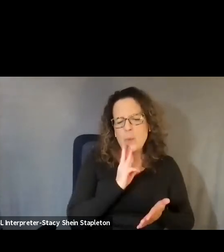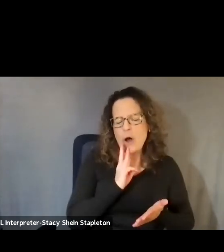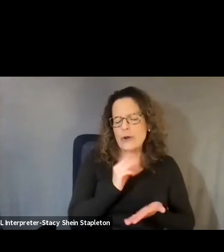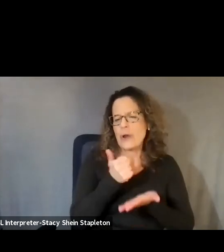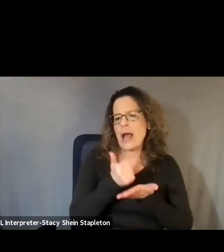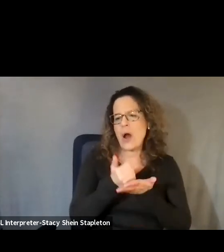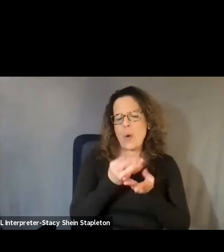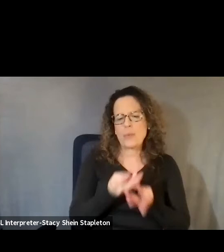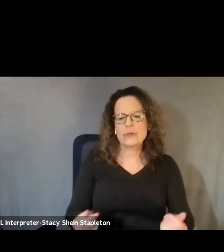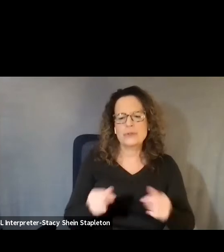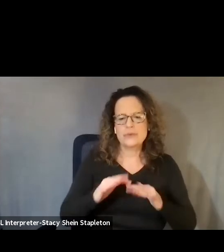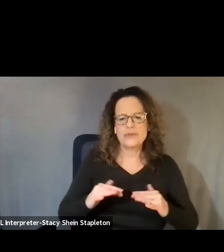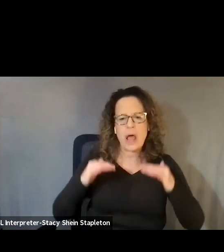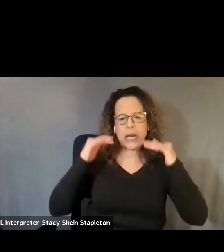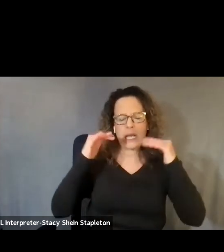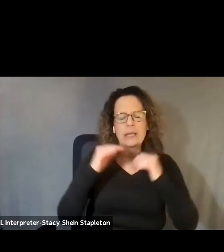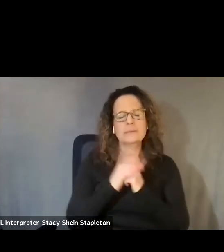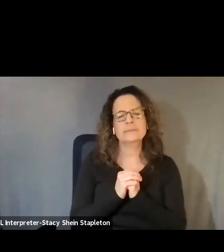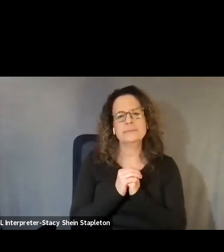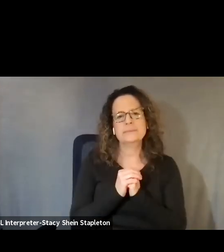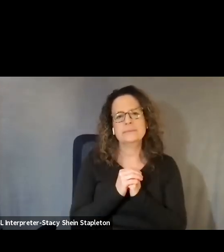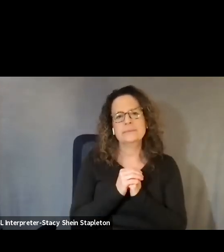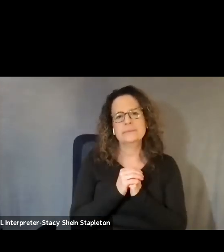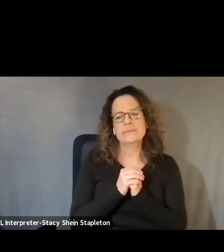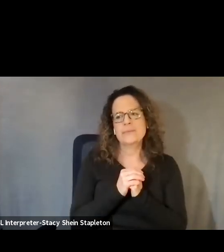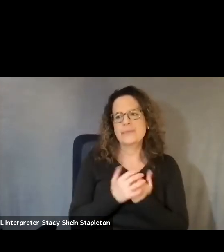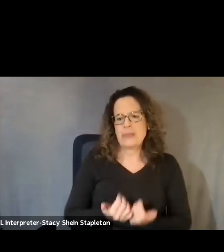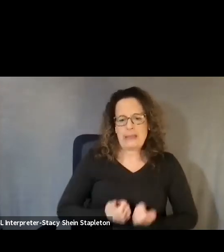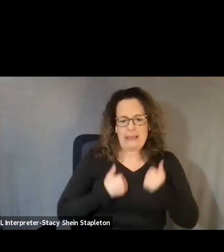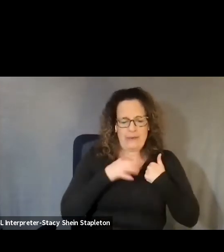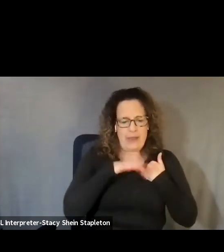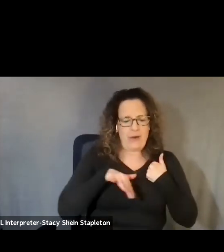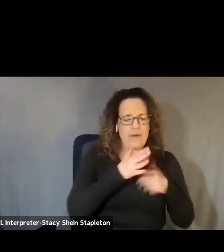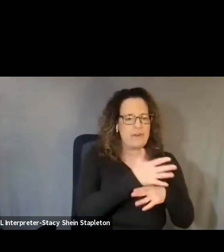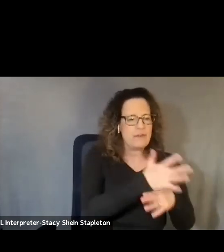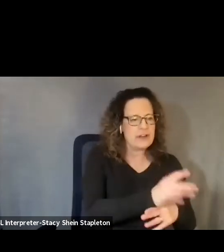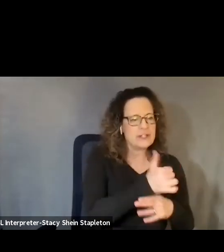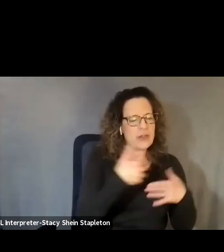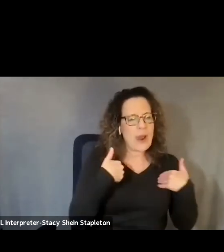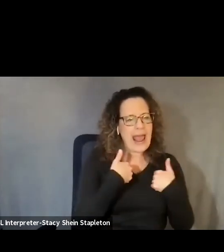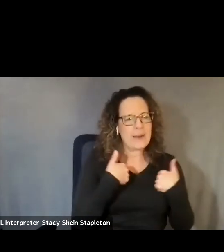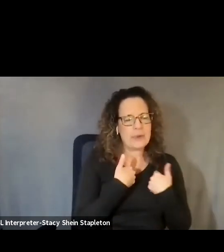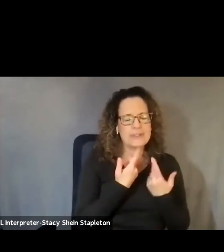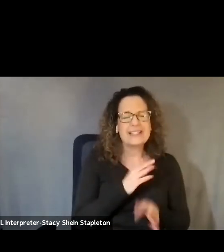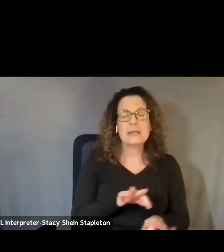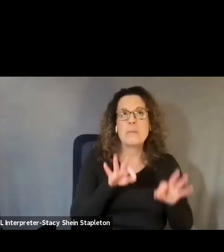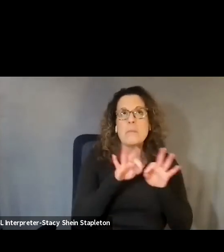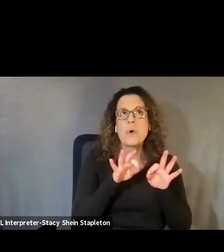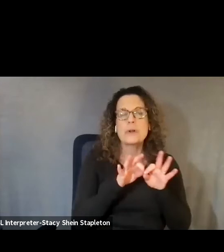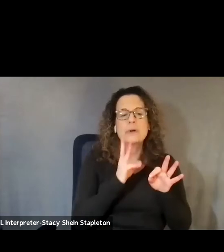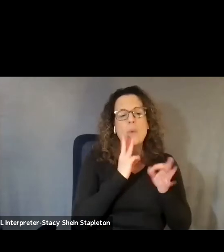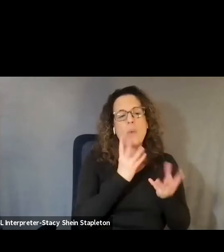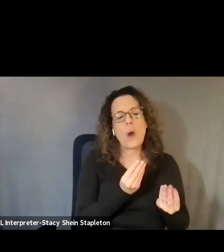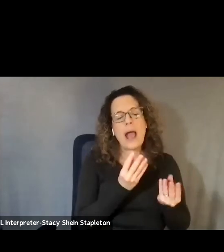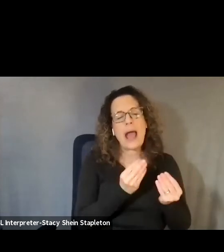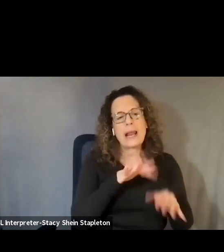reduce flooding. They are habitat for fish and wildlife. The list goes on of how important wetlands are,